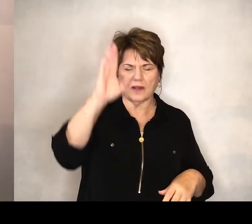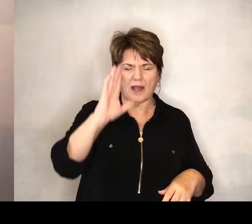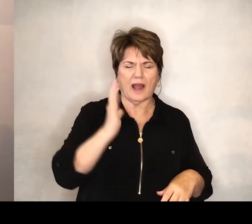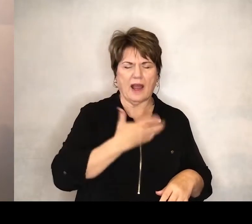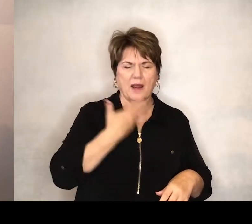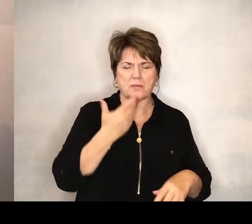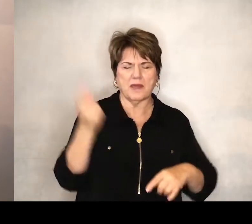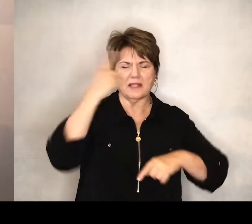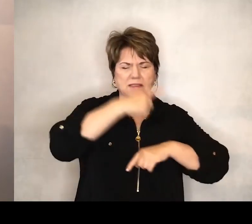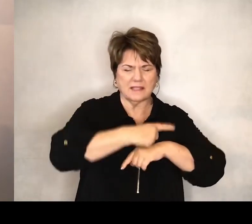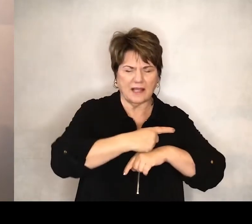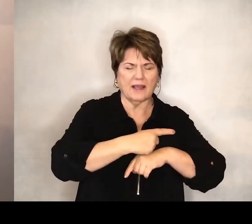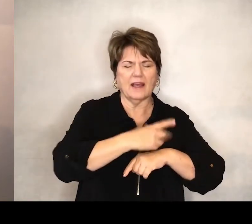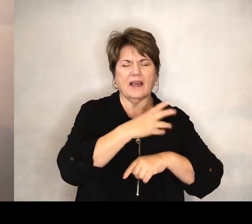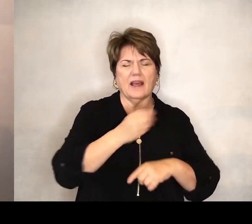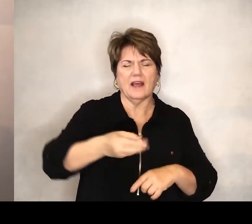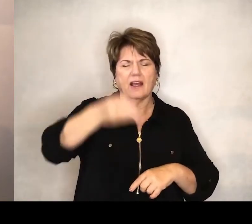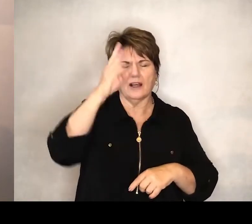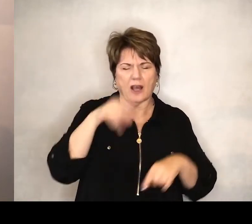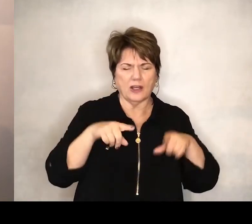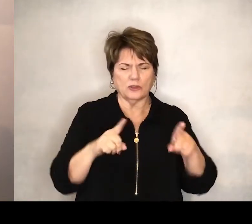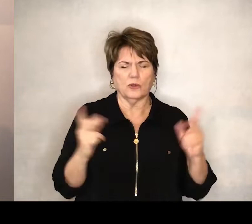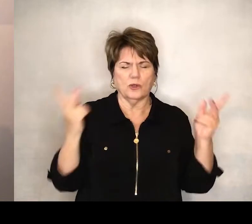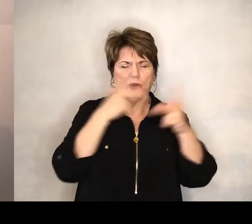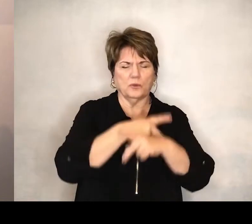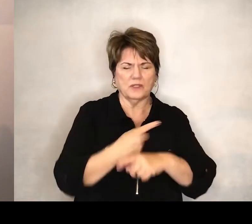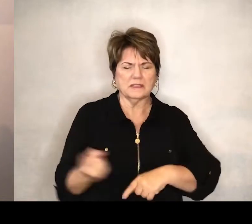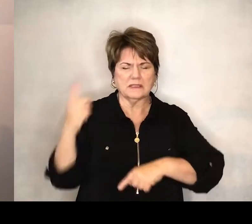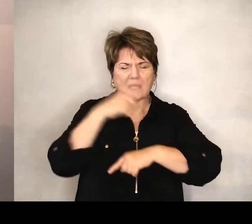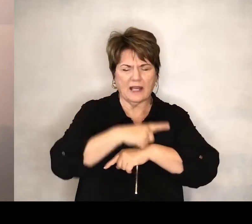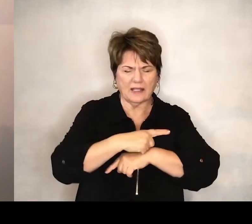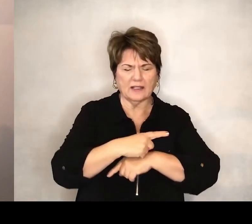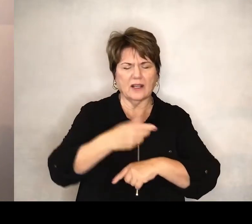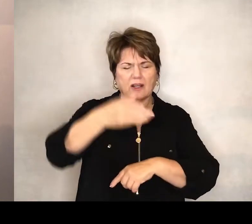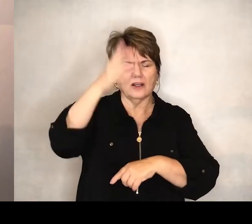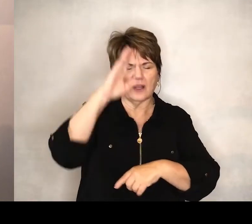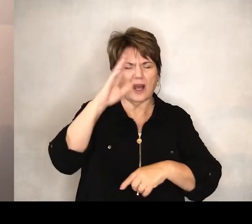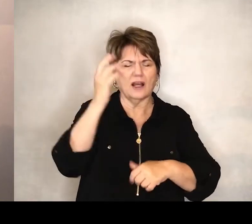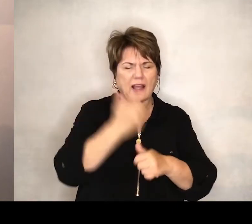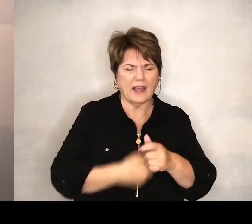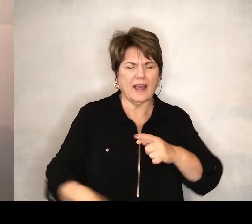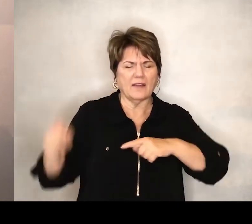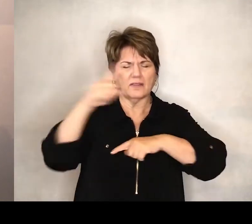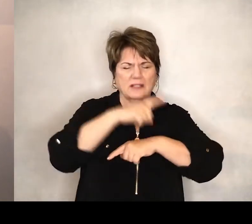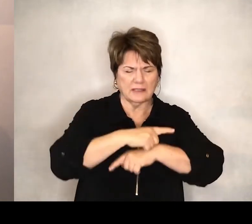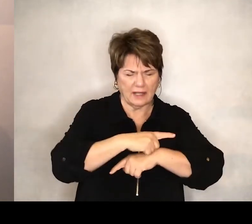best day, the God of our worst days, and the God of every day in between.